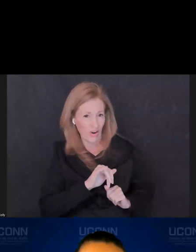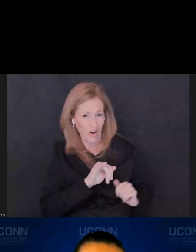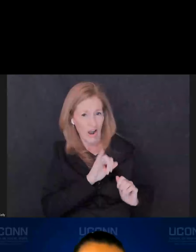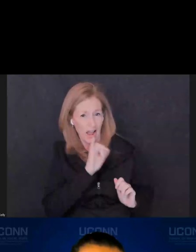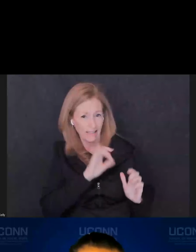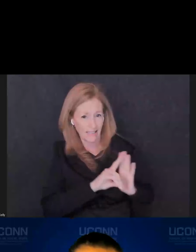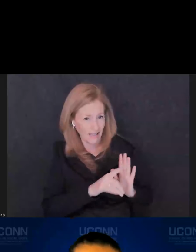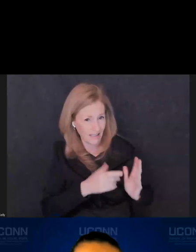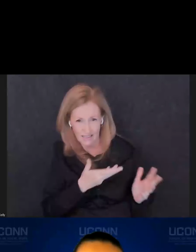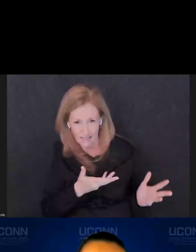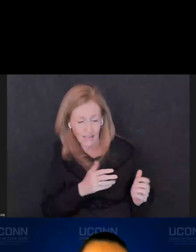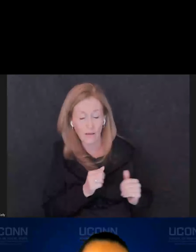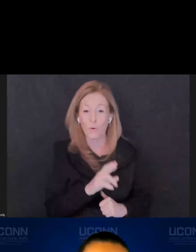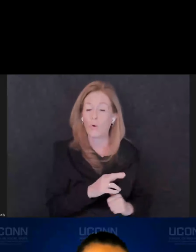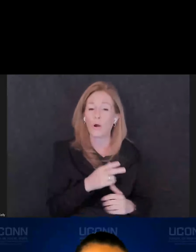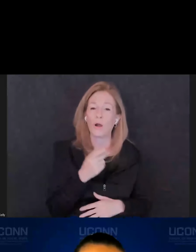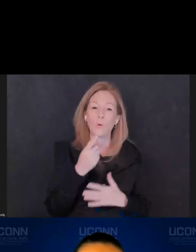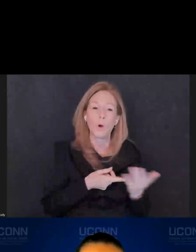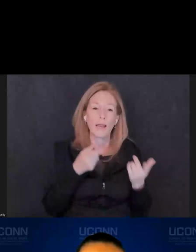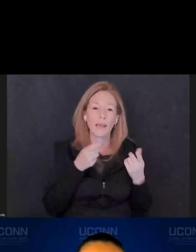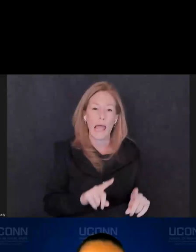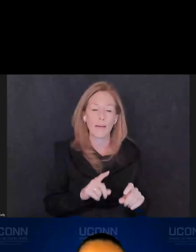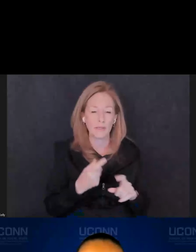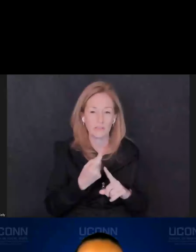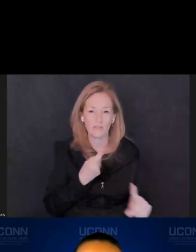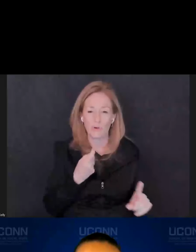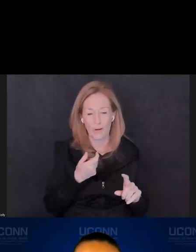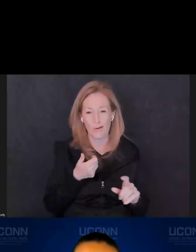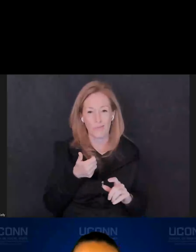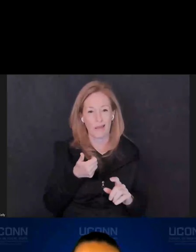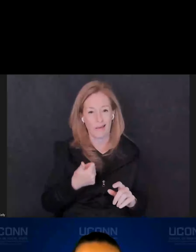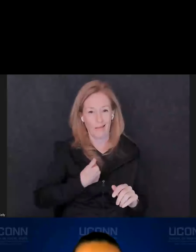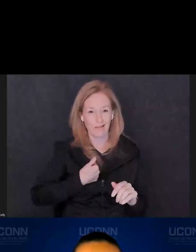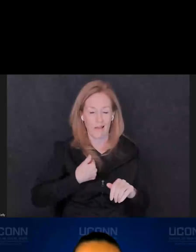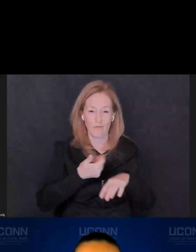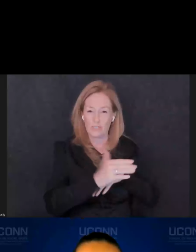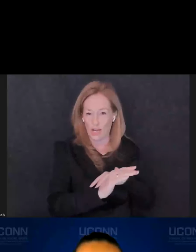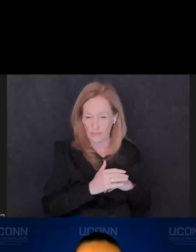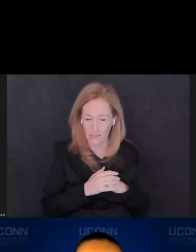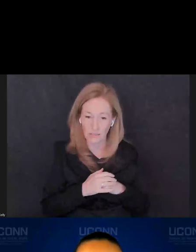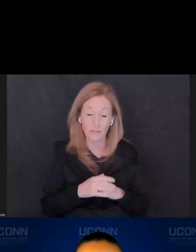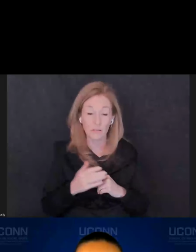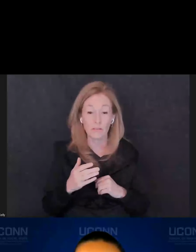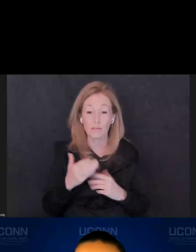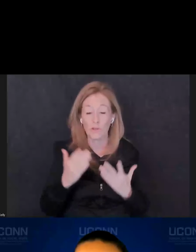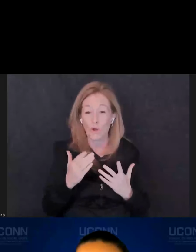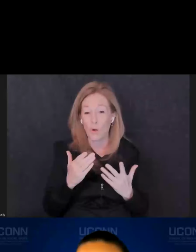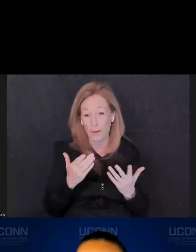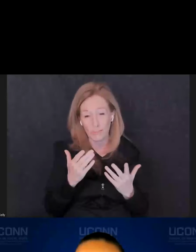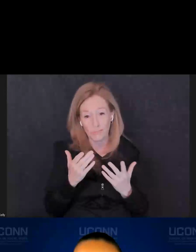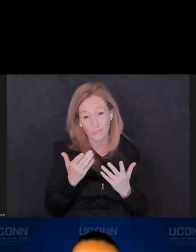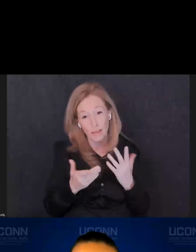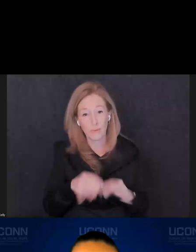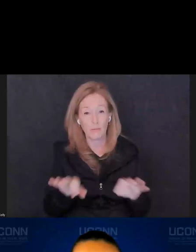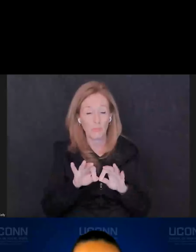with some of the fallout from their own rejecting behaviors. So it's also worthwhile to look into some resources around